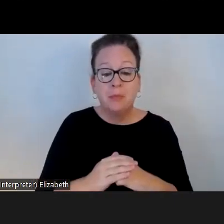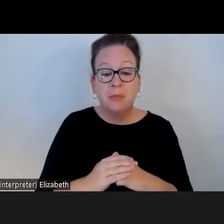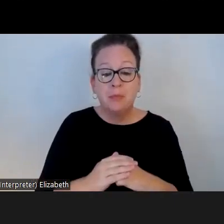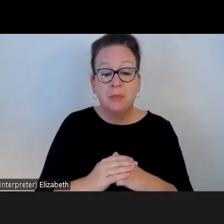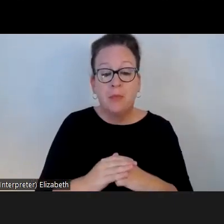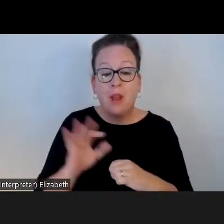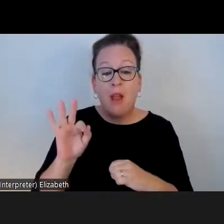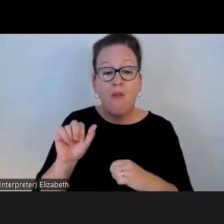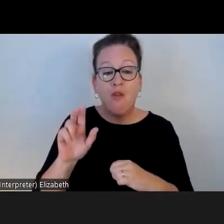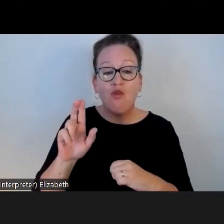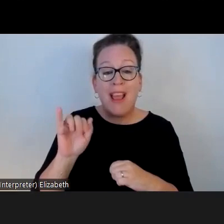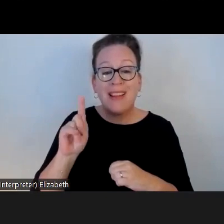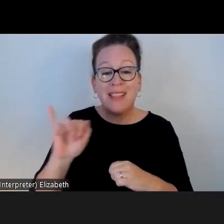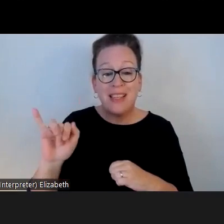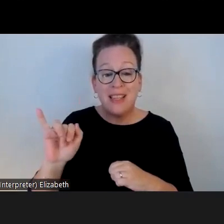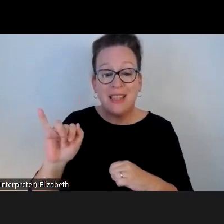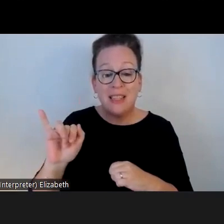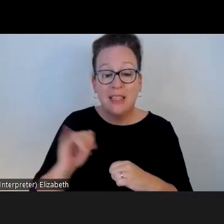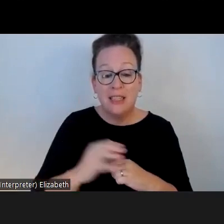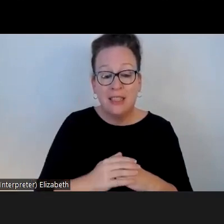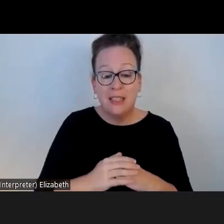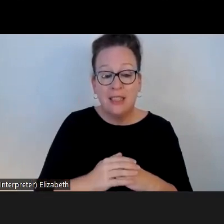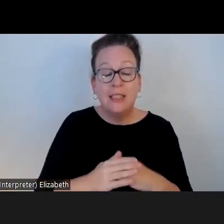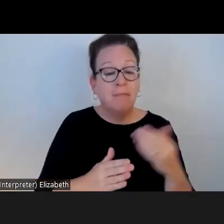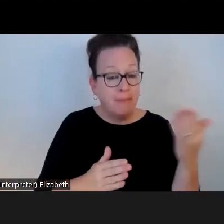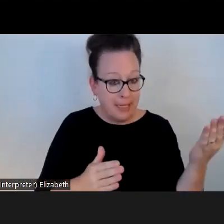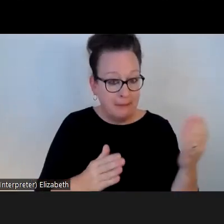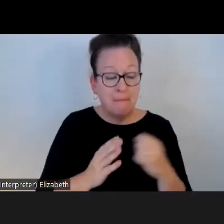Melissa Harding Ferrari. Present.